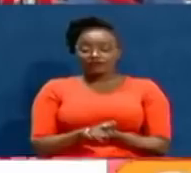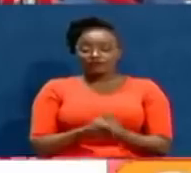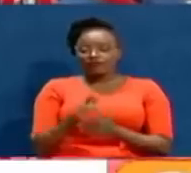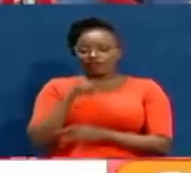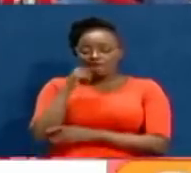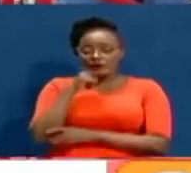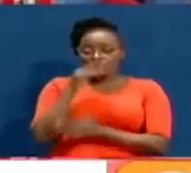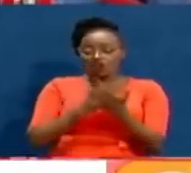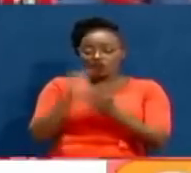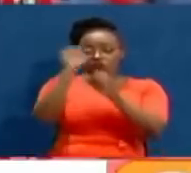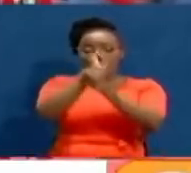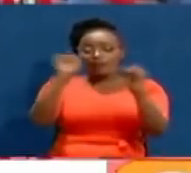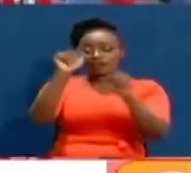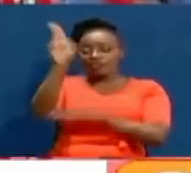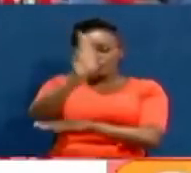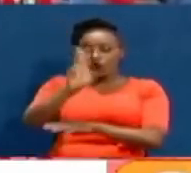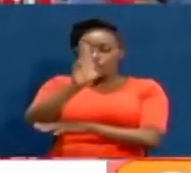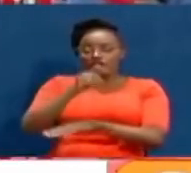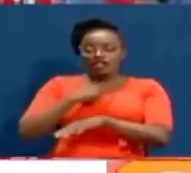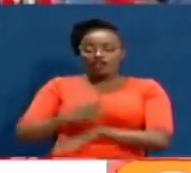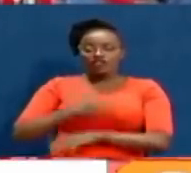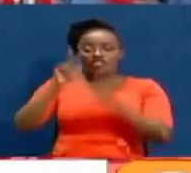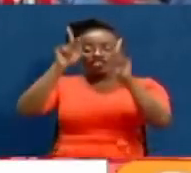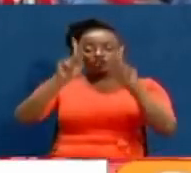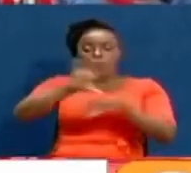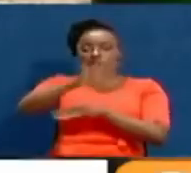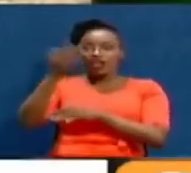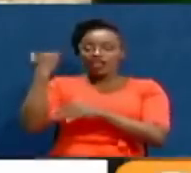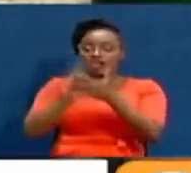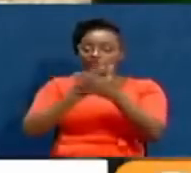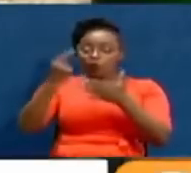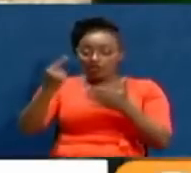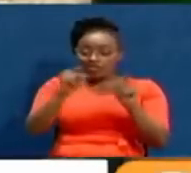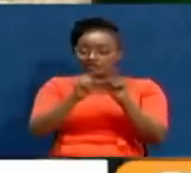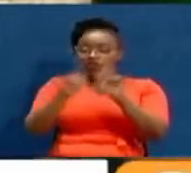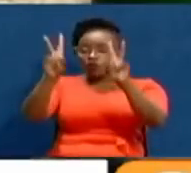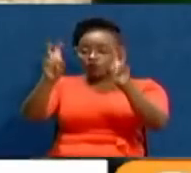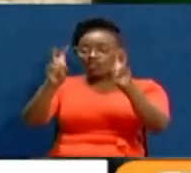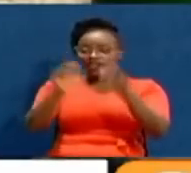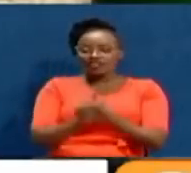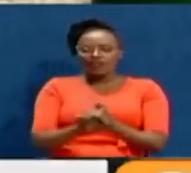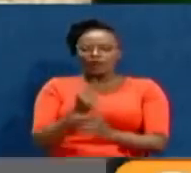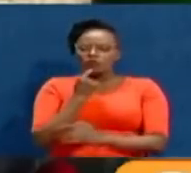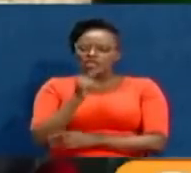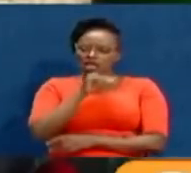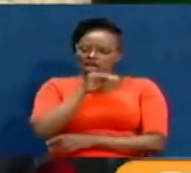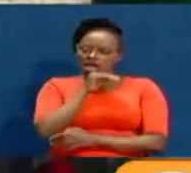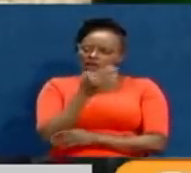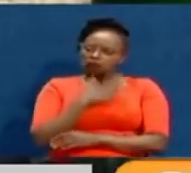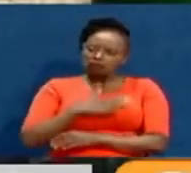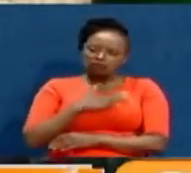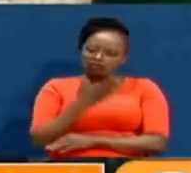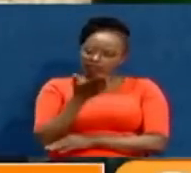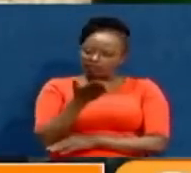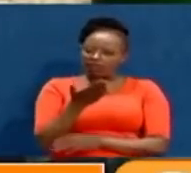A remark made by President Uhuru Kenyatta during his visit to Kisumu County last week was at issue. Nilikuwa naambia Raila hapa